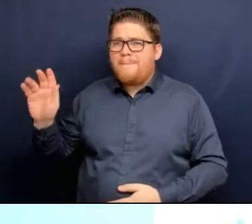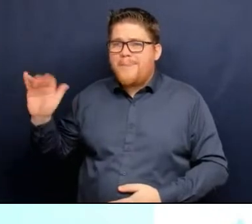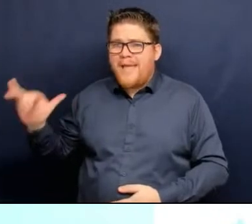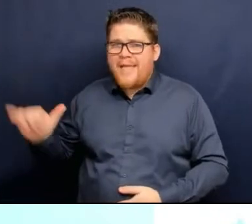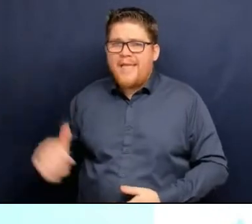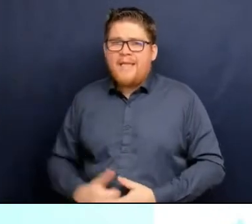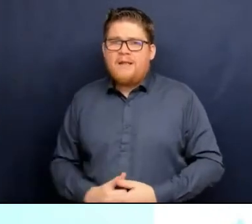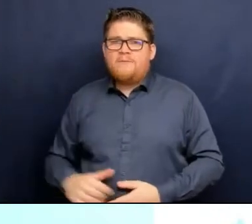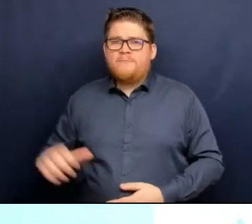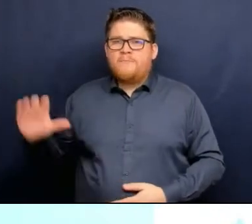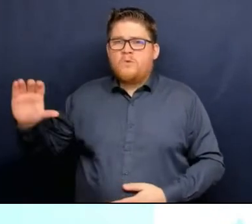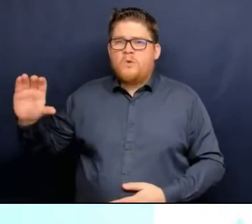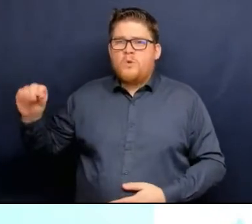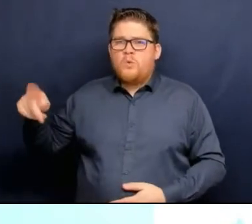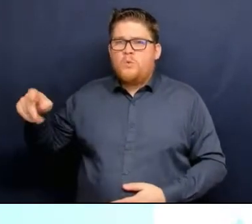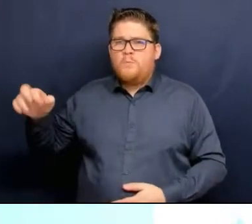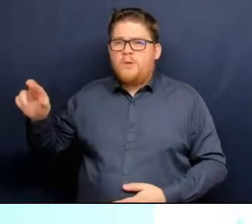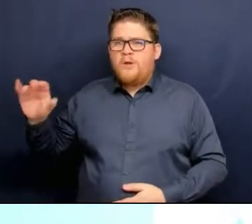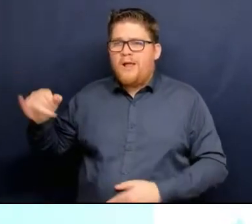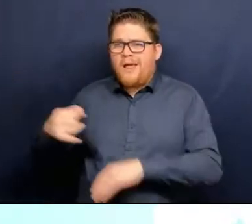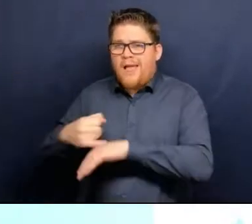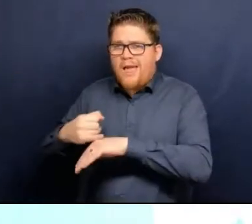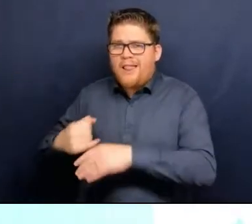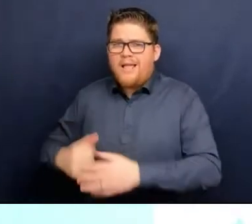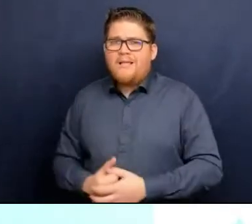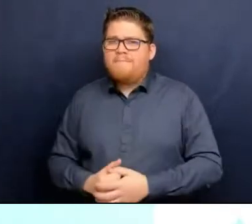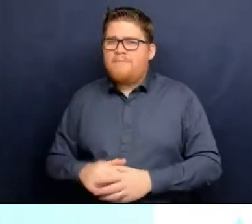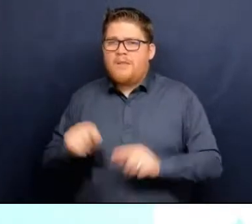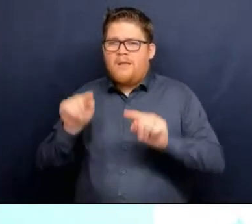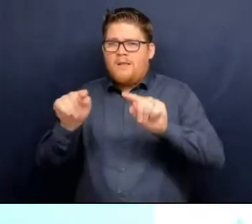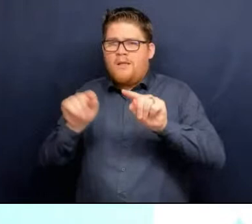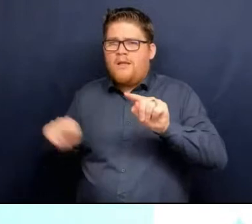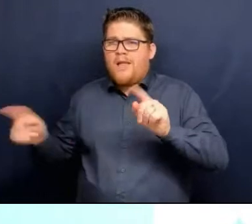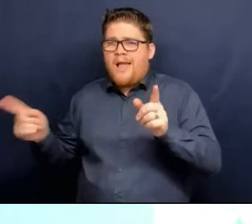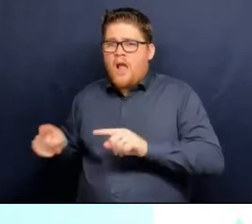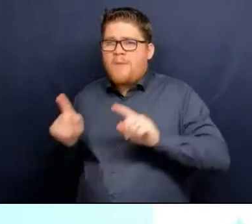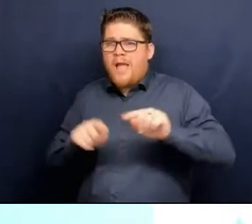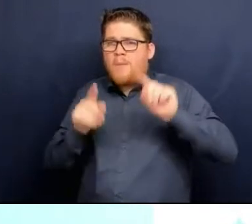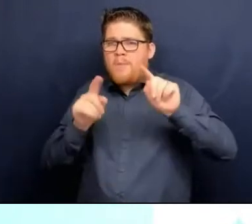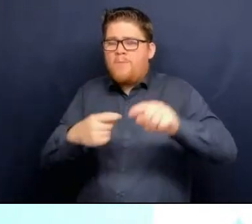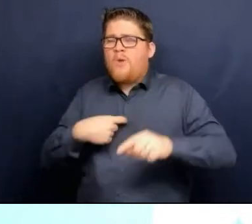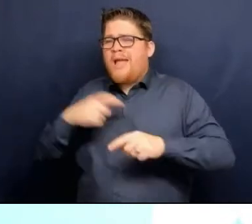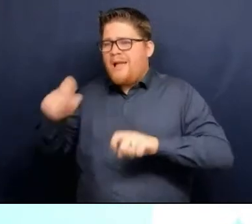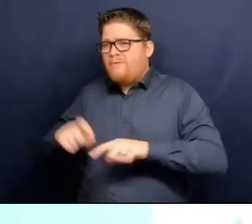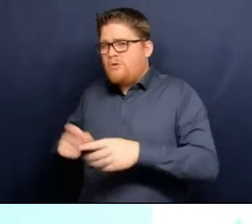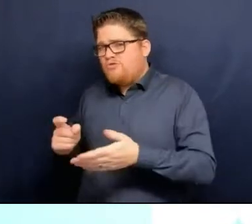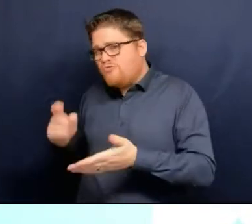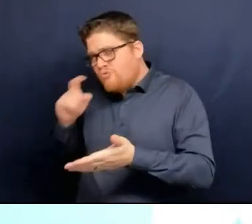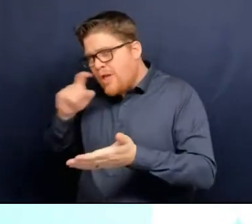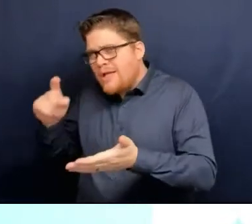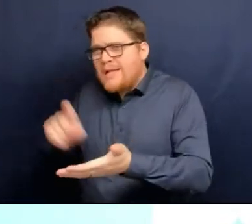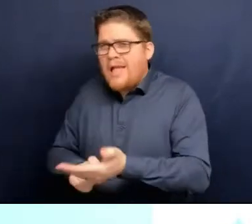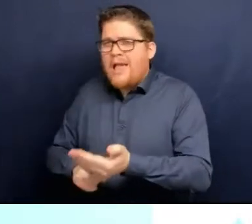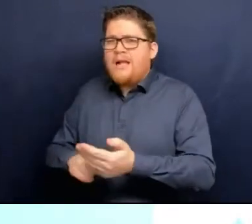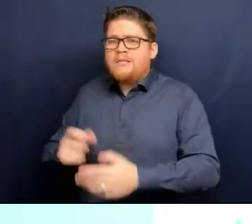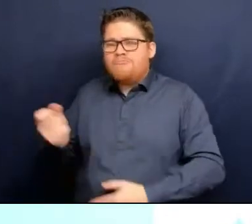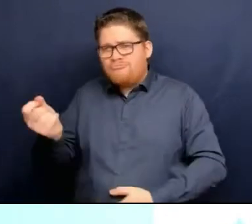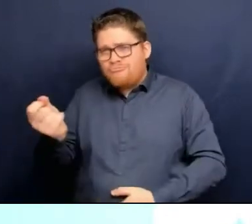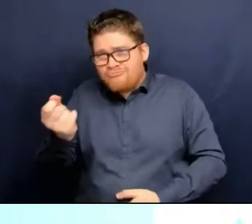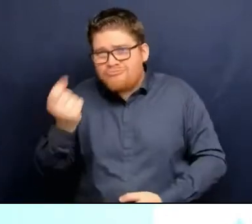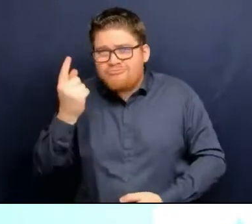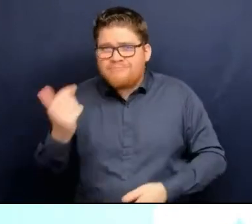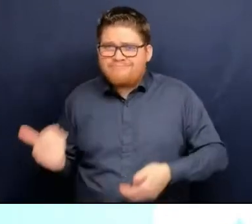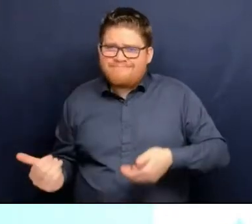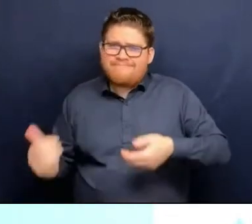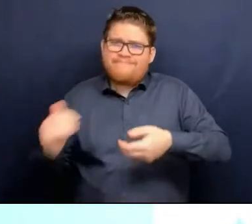all collectively acknowledge and reconcile that truth and then move forward together. I am so proud of the work that we have